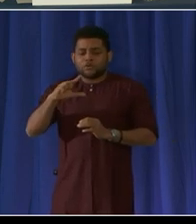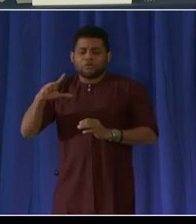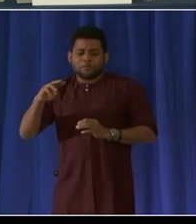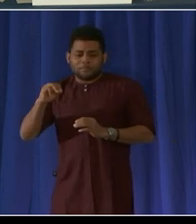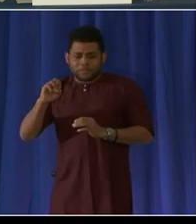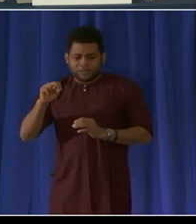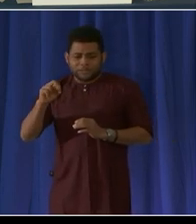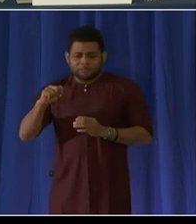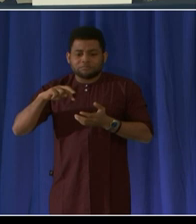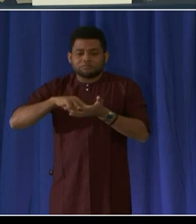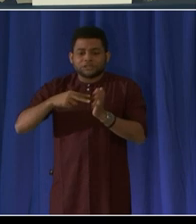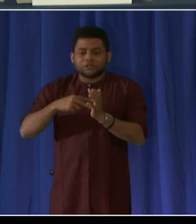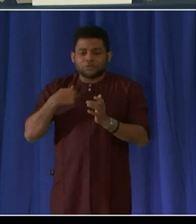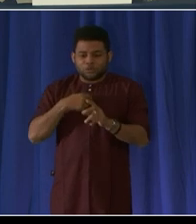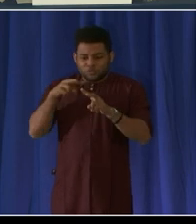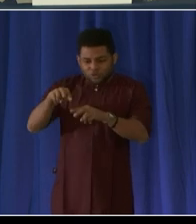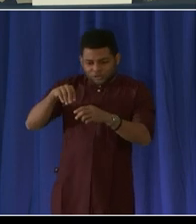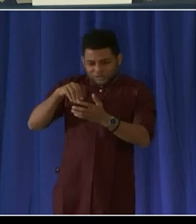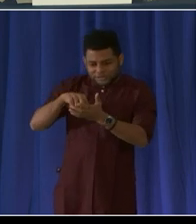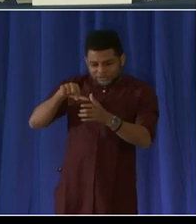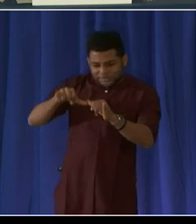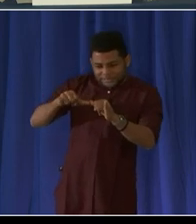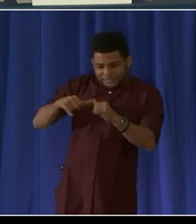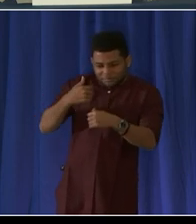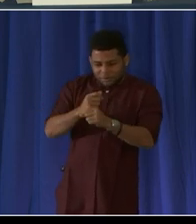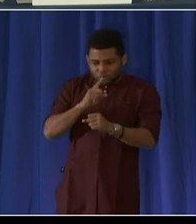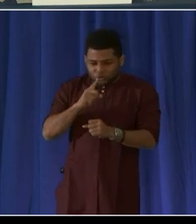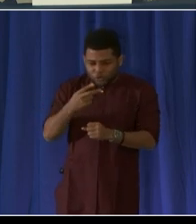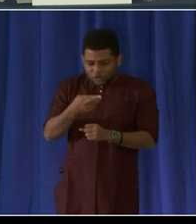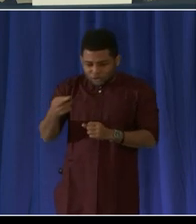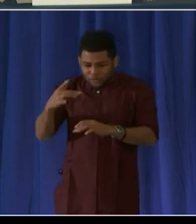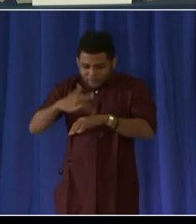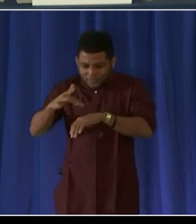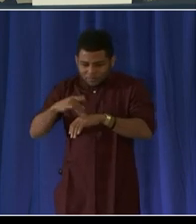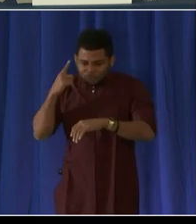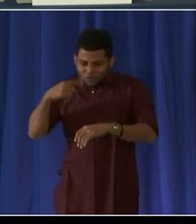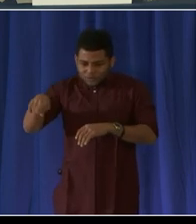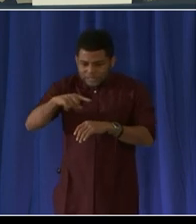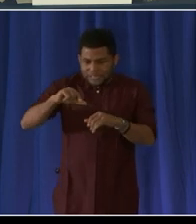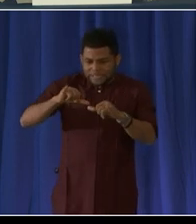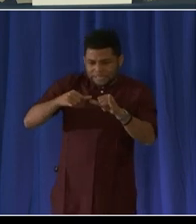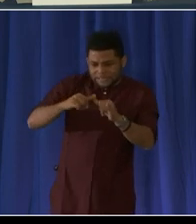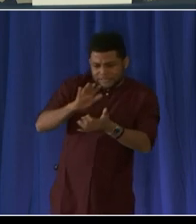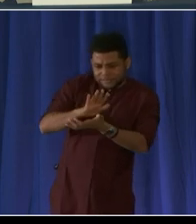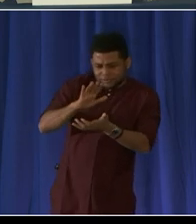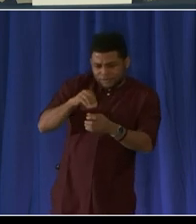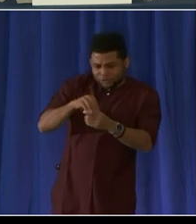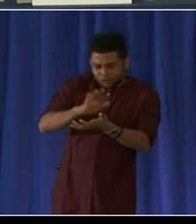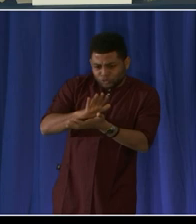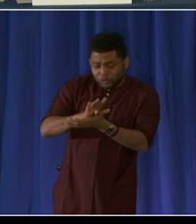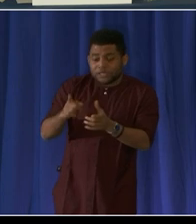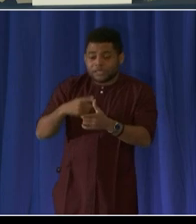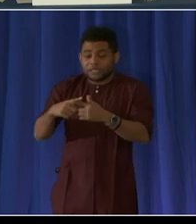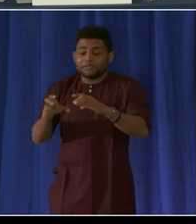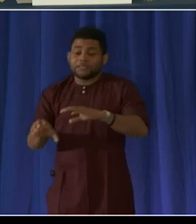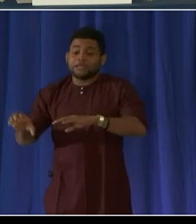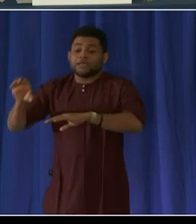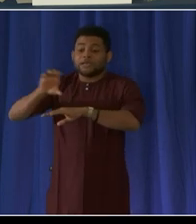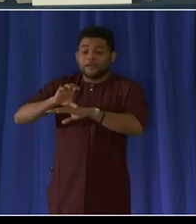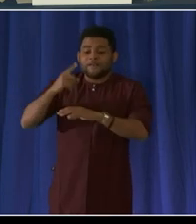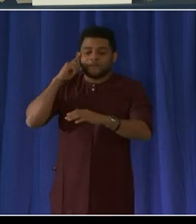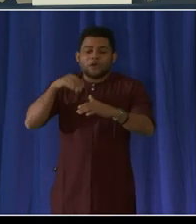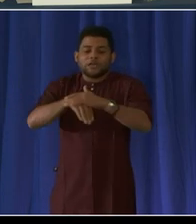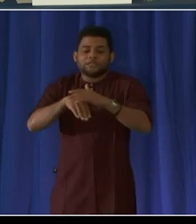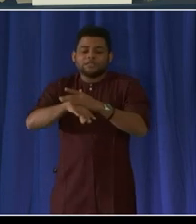or population, to ensure that they have the appropriate resources. And then we layer on top of the dollars for enrollment,